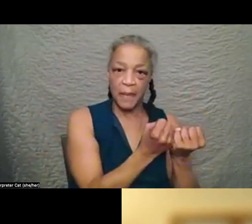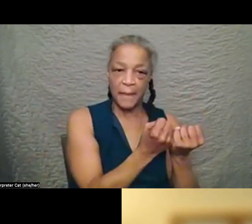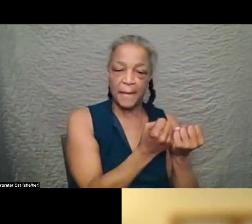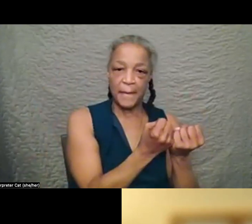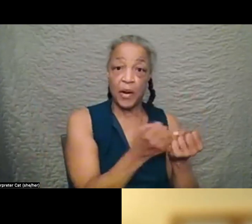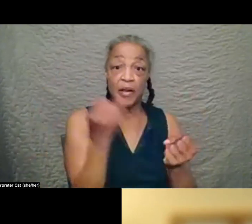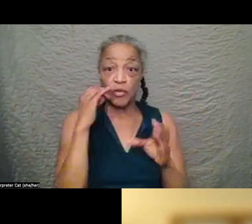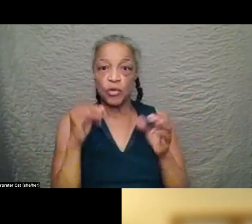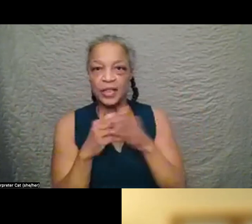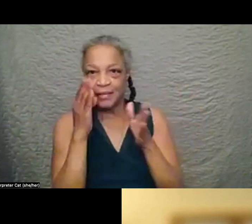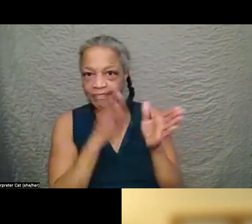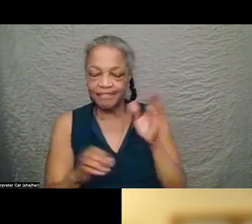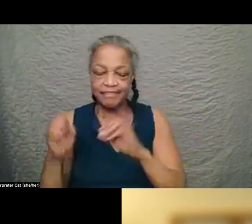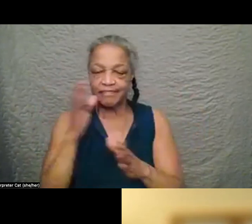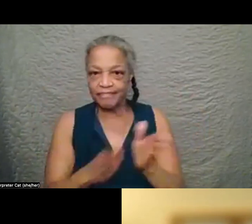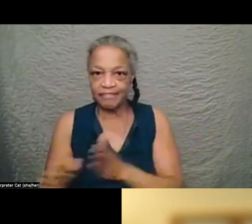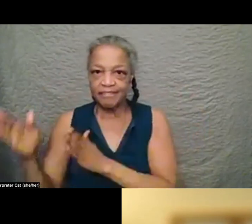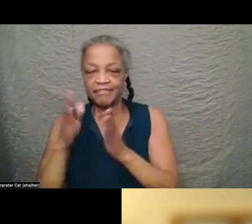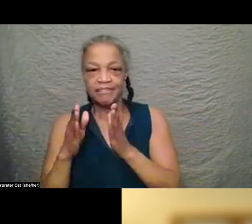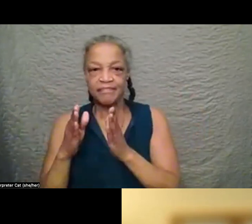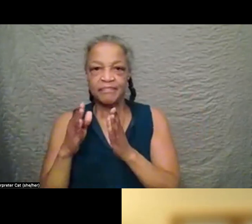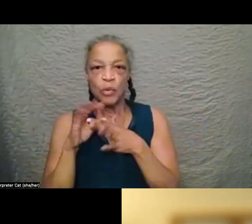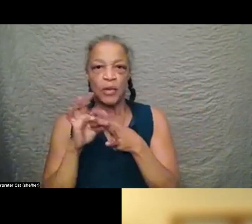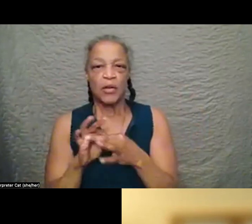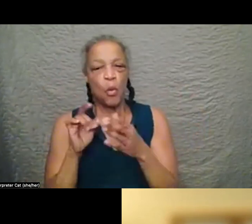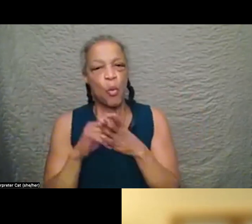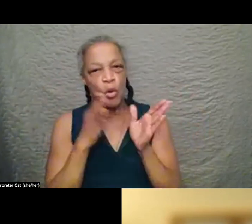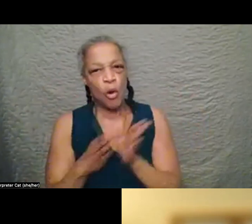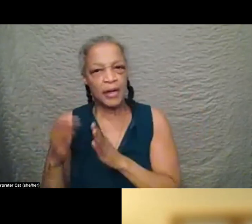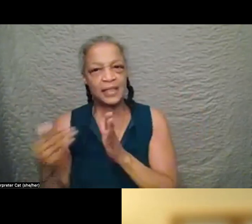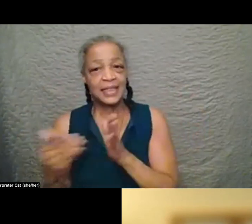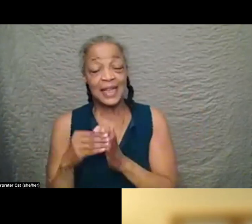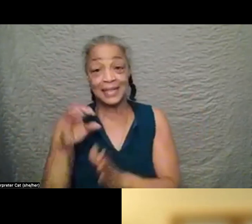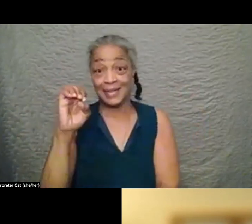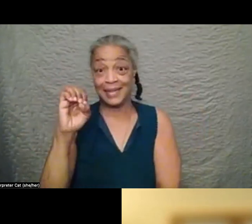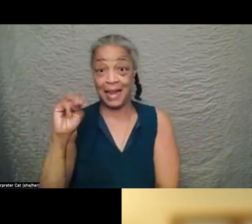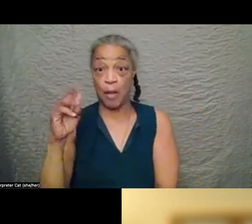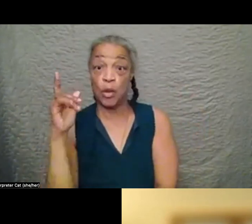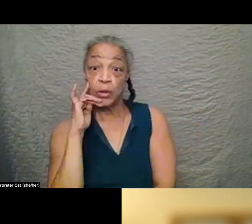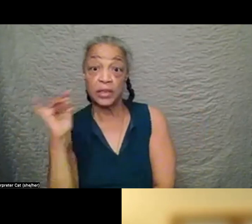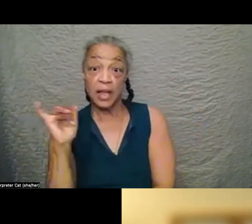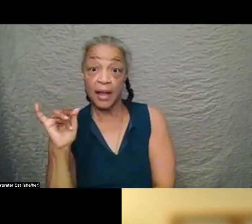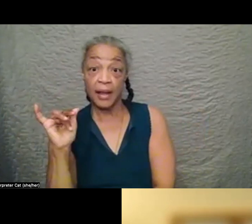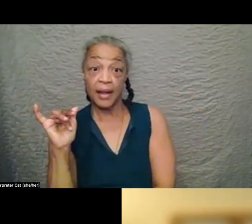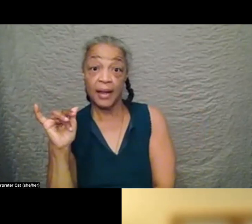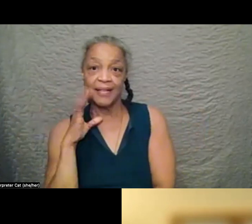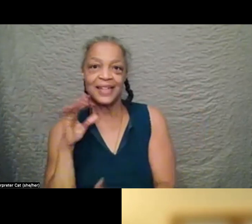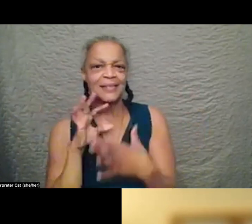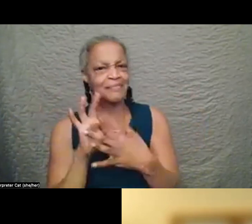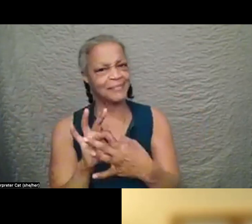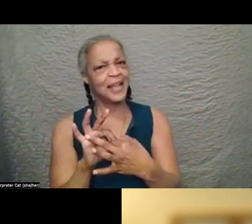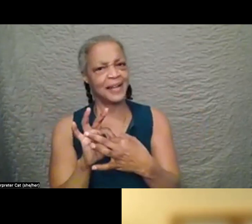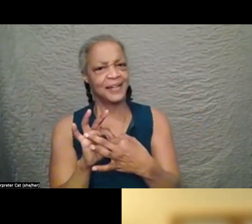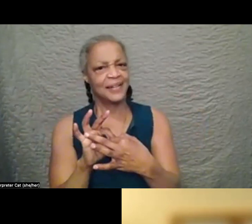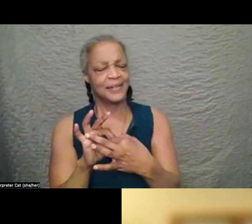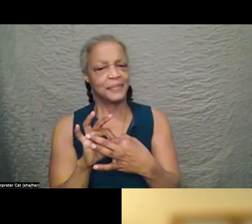some strategy or planning around what organizing against EM in your community looks like, let's link up, right? And